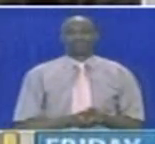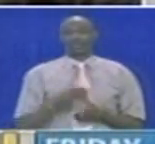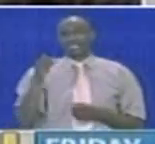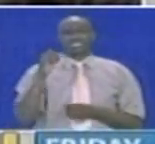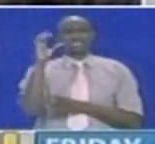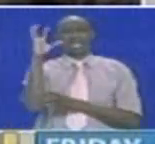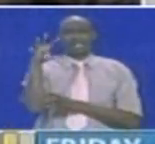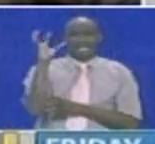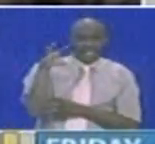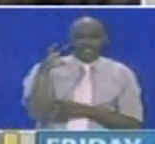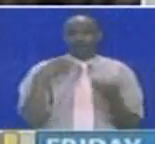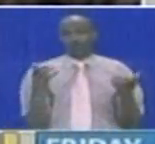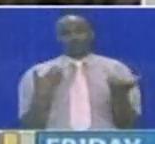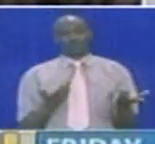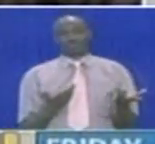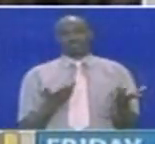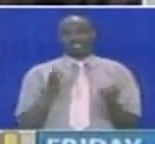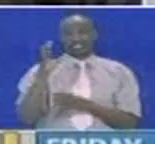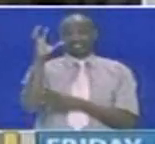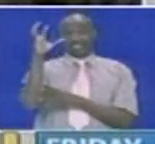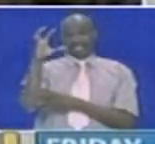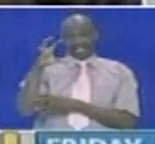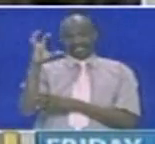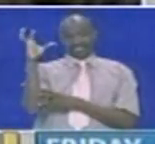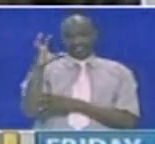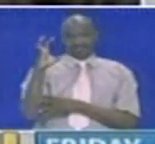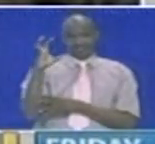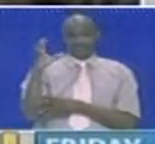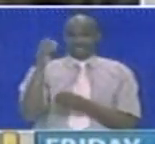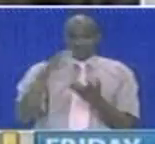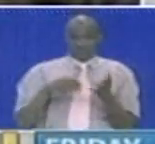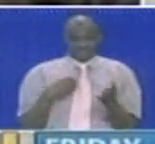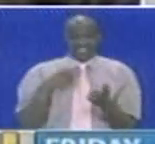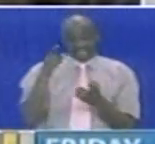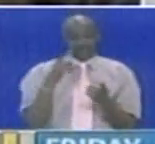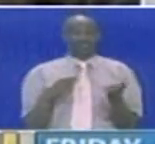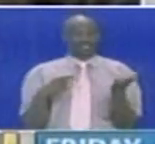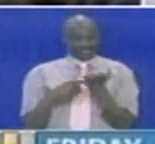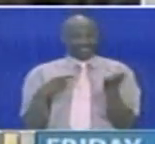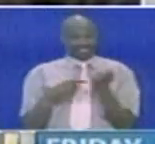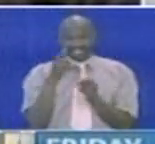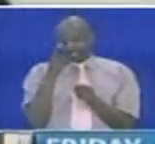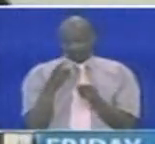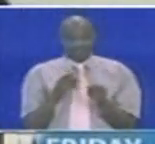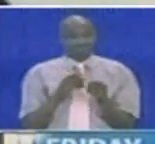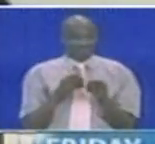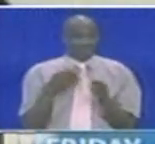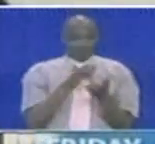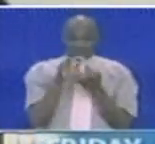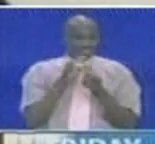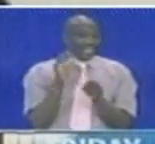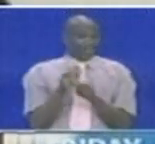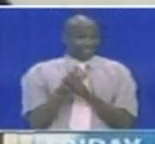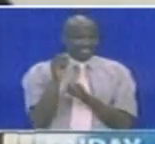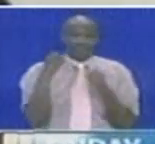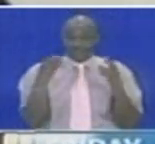or satellite, you know? Very tricky, very tricky, that word, Betty. Many